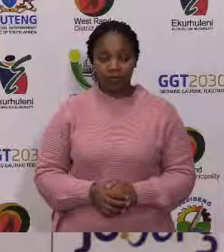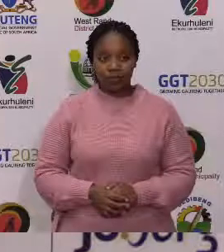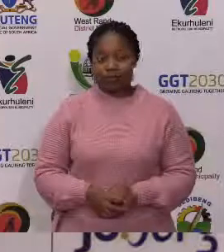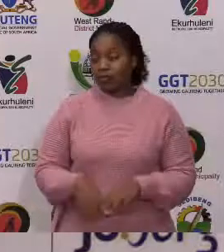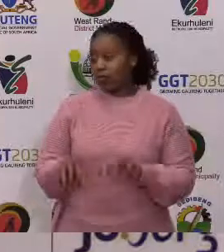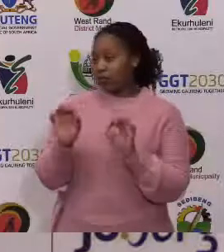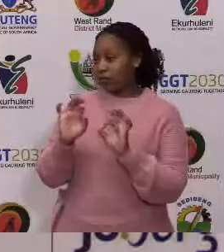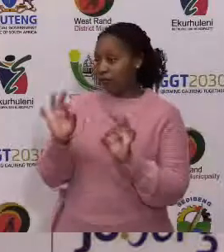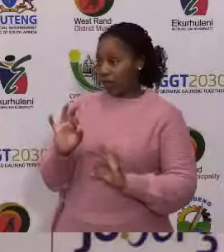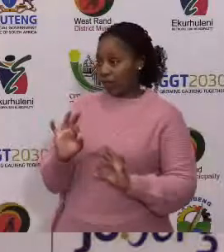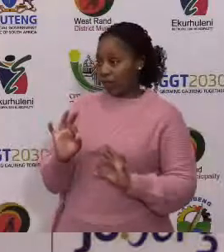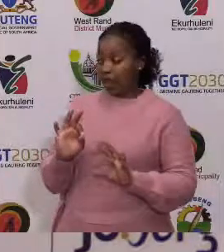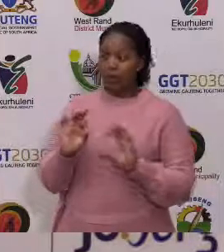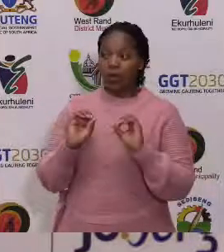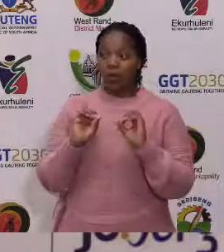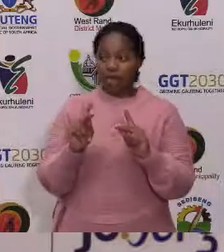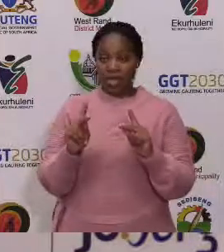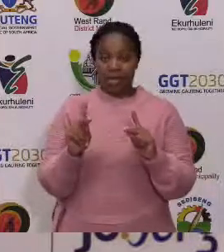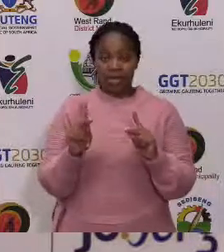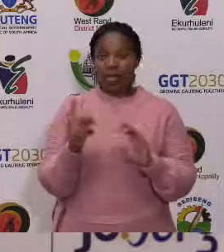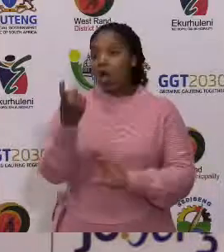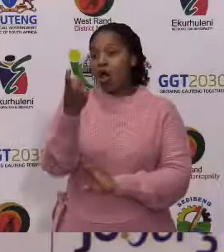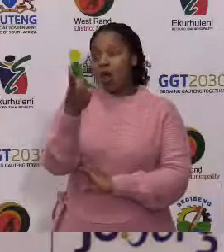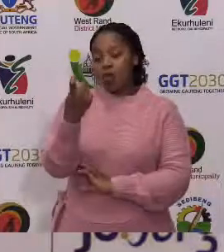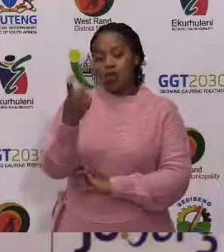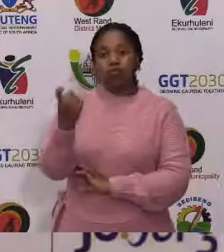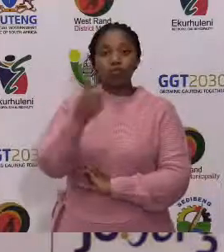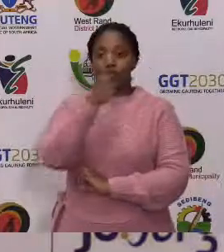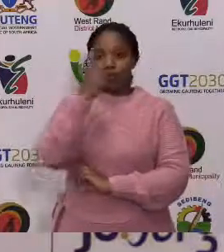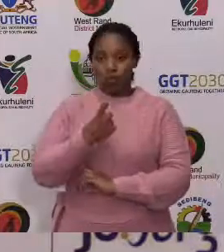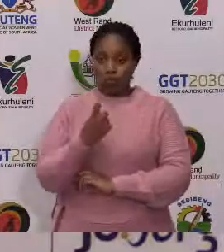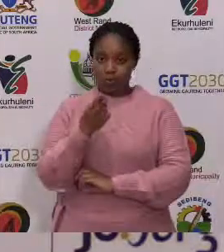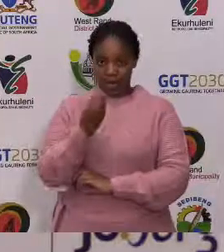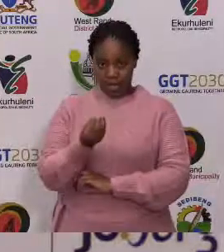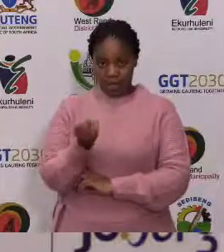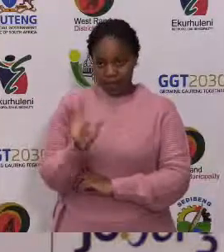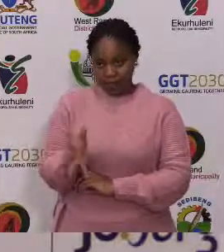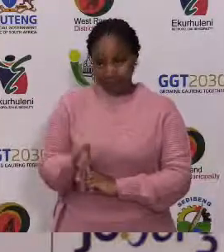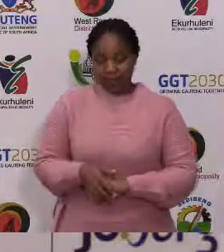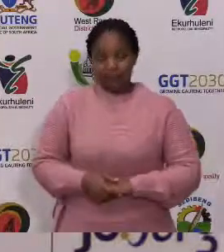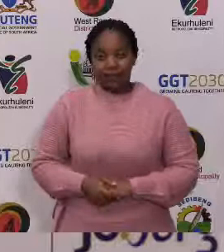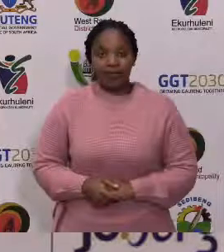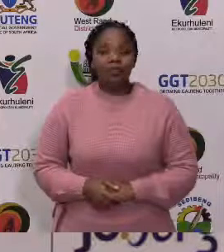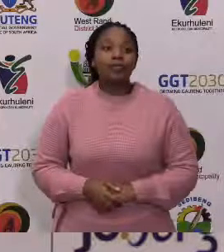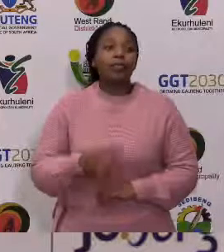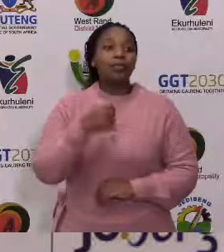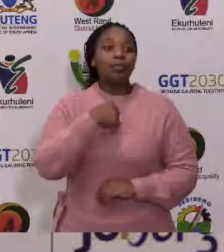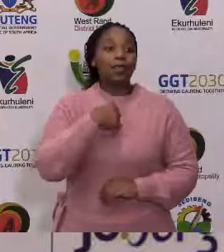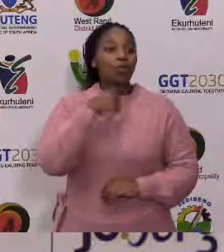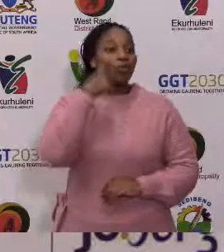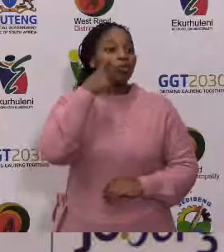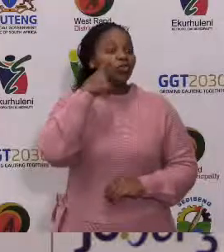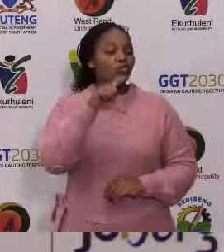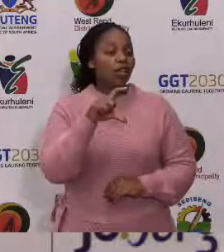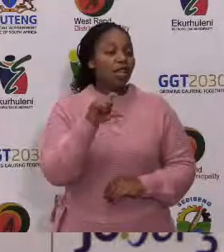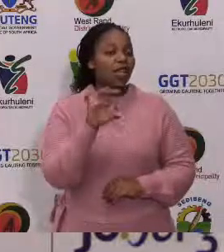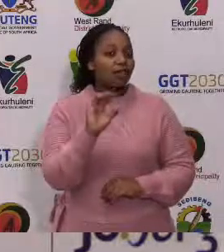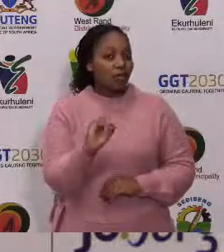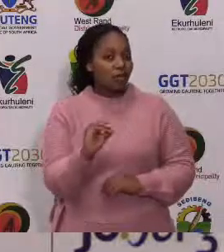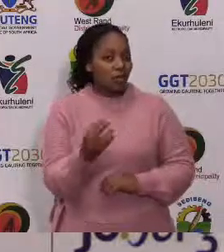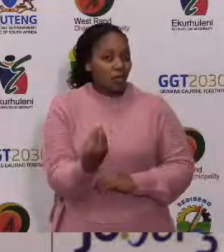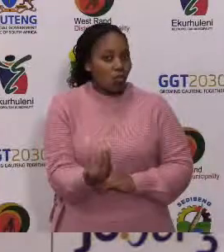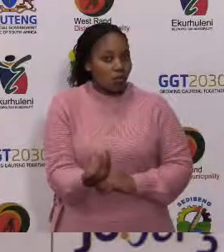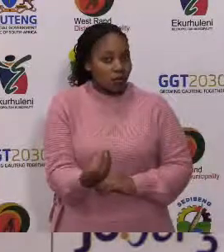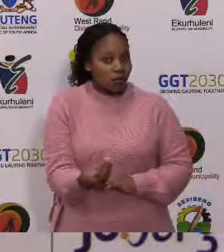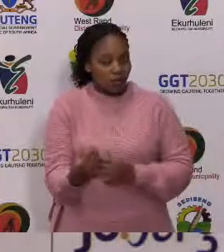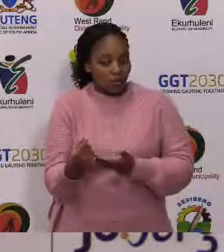Okay. That's the only question we have. Let me check one that was sent.